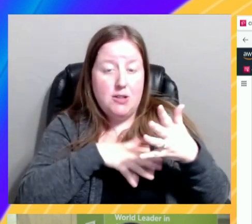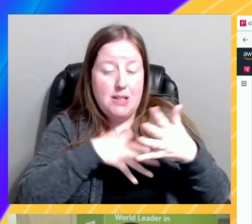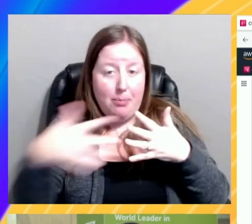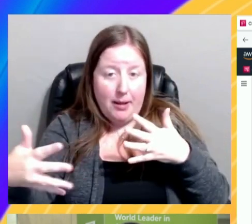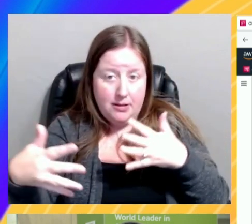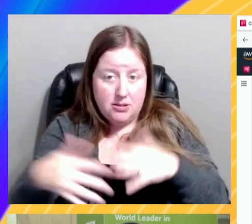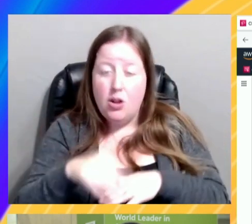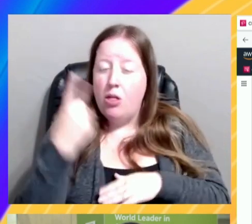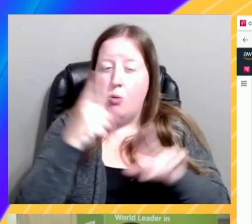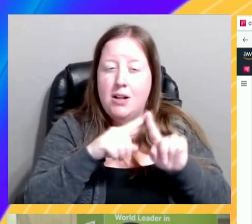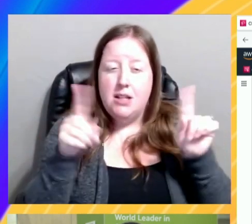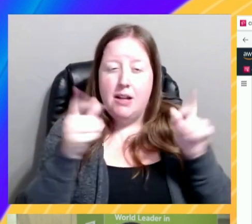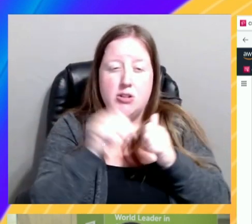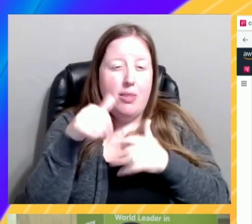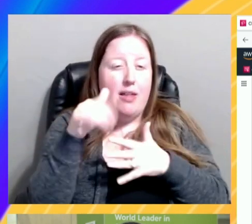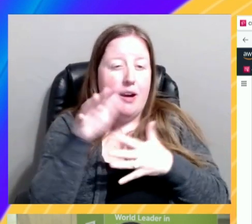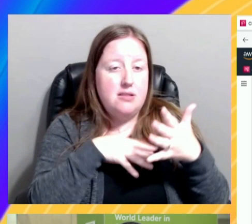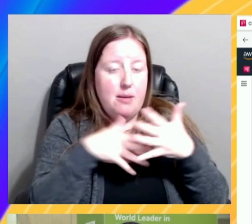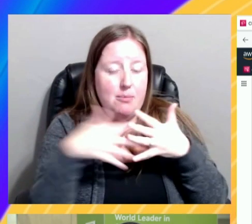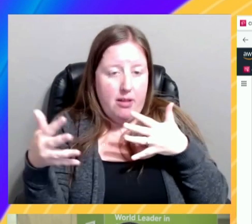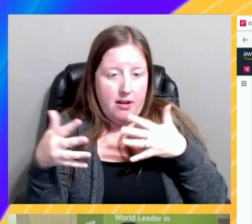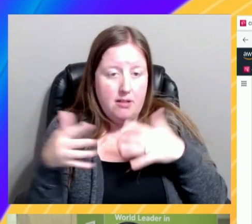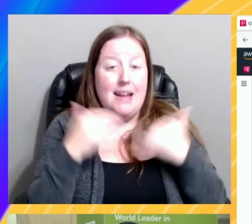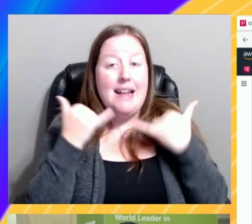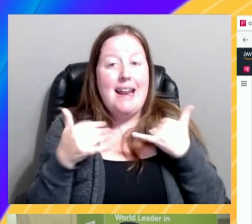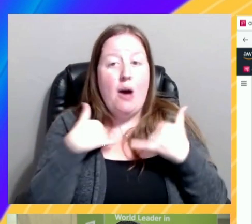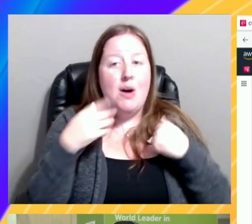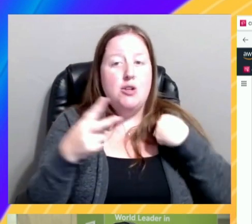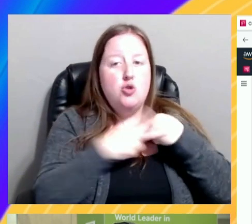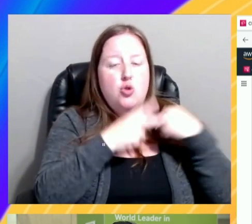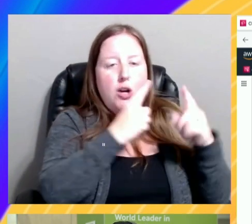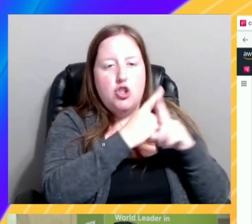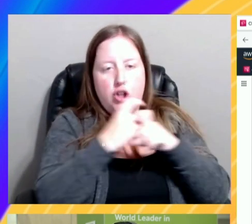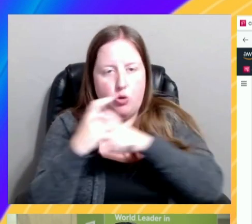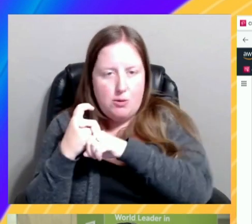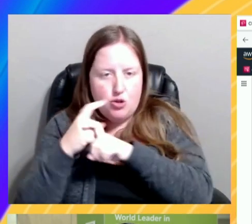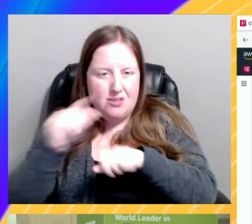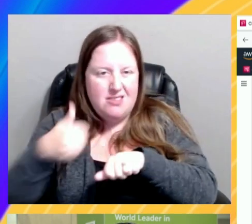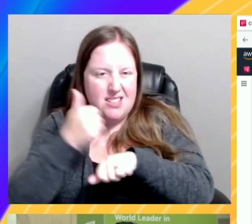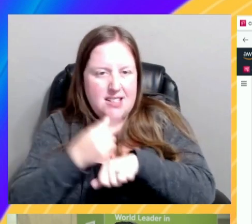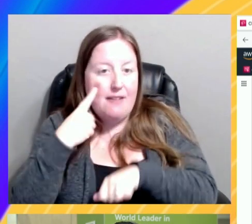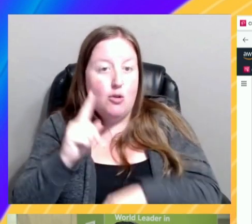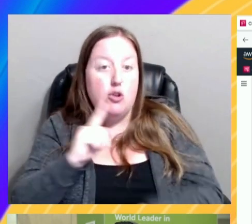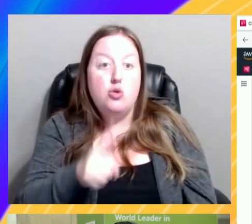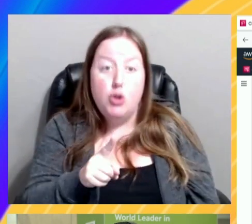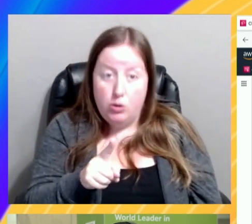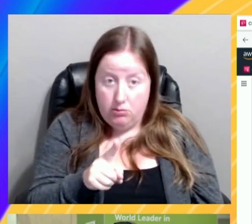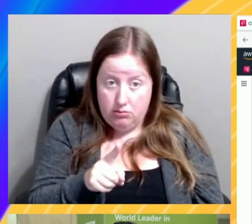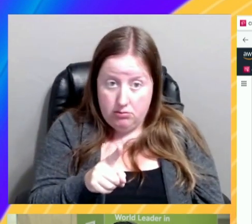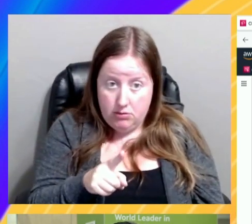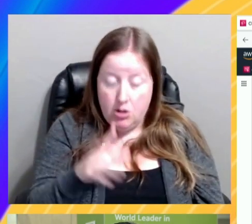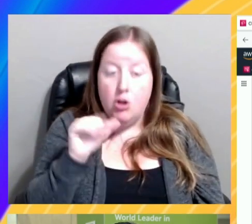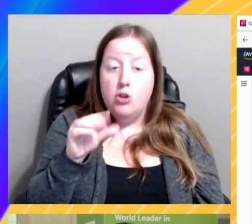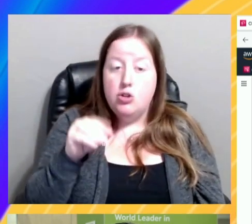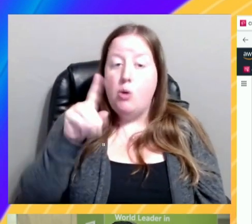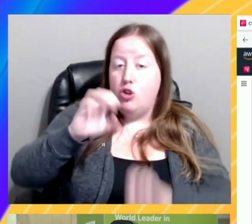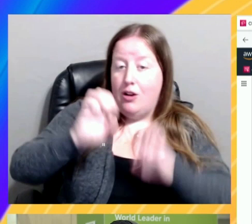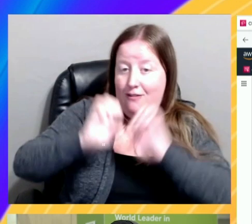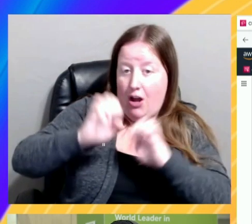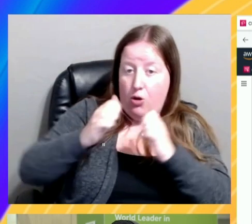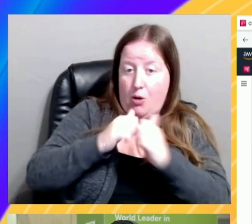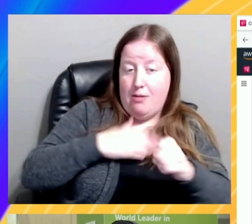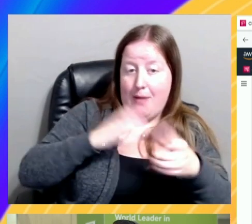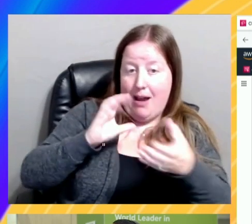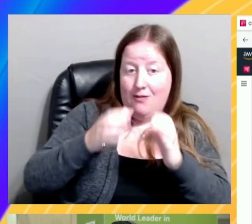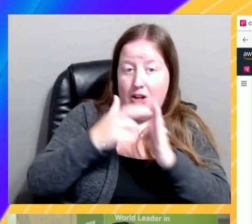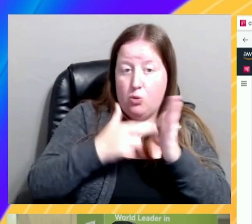this template is that it now has storage encryption set to true. So that should evaluate against my config rule saying, yes, it is